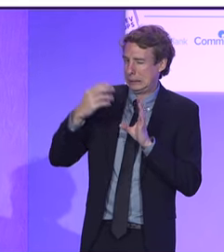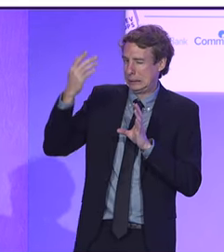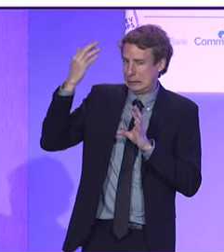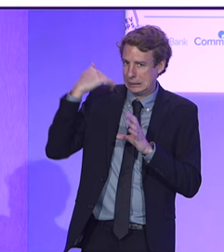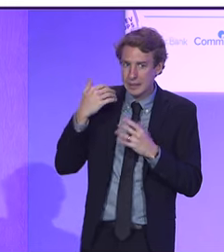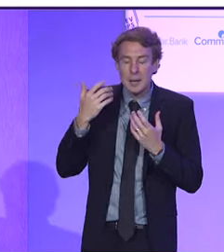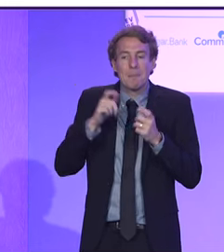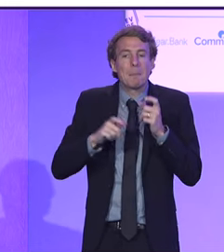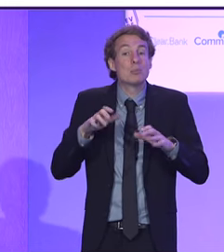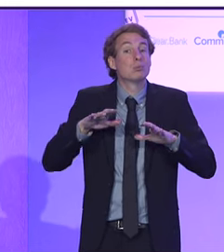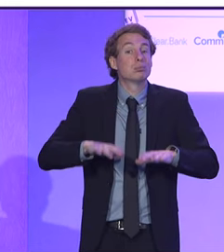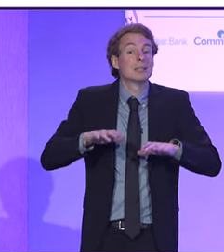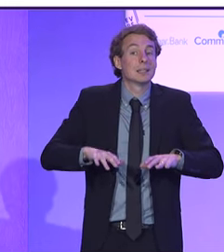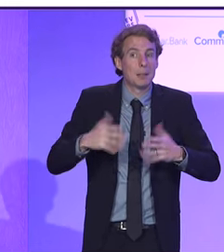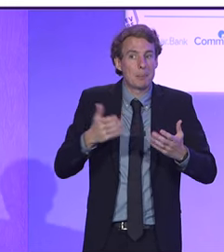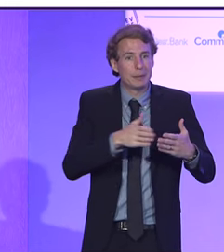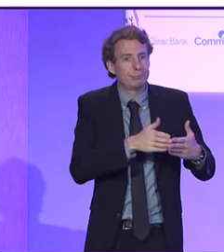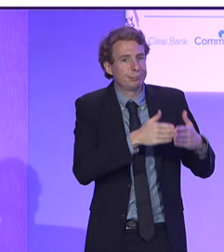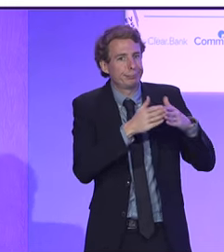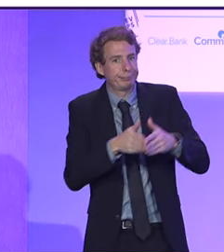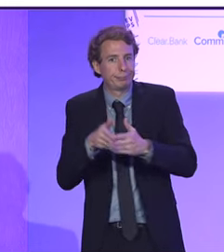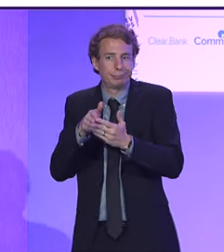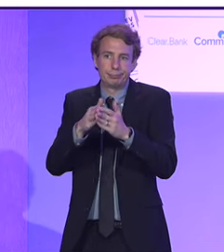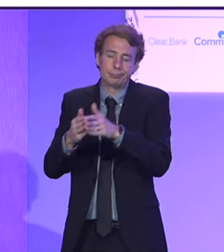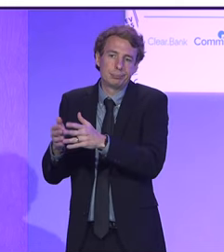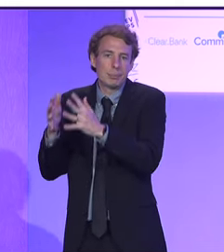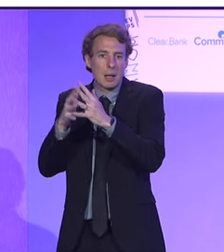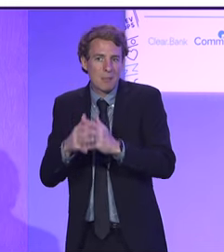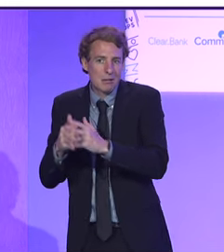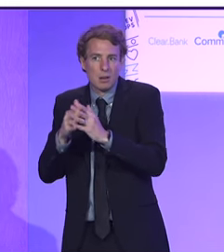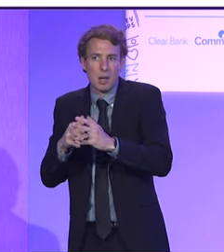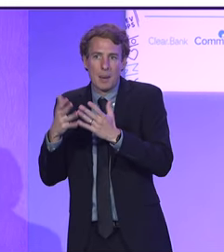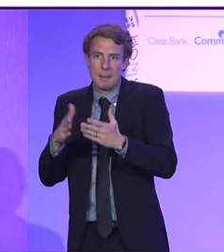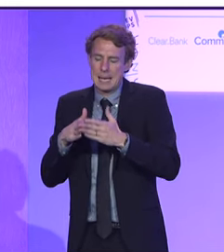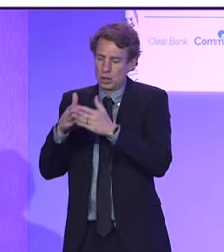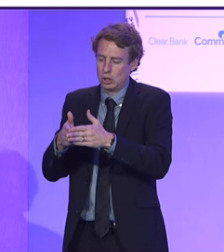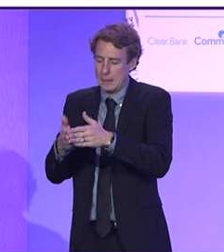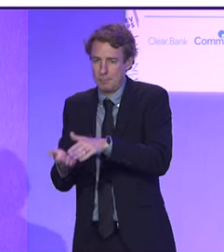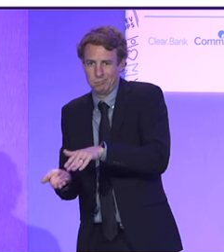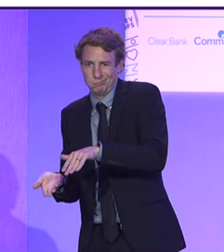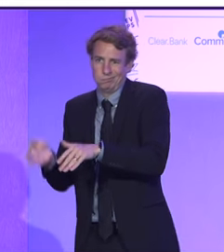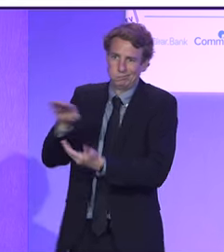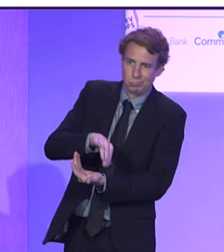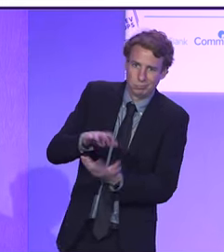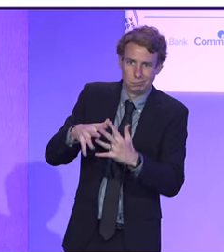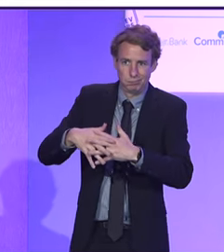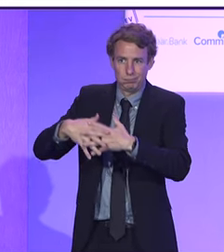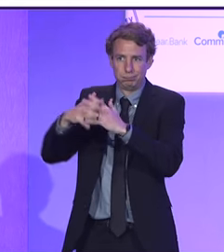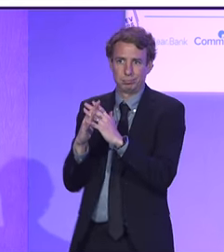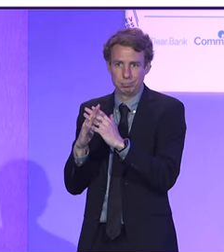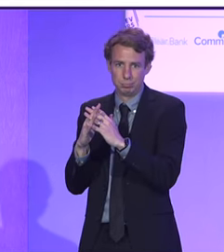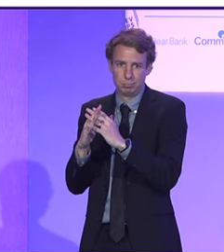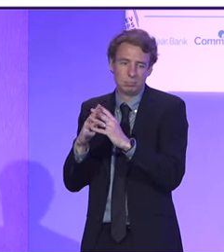then took their ships, flipped them upside down, and made them into churches. So now you still have the same elements, you still have the